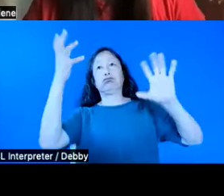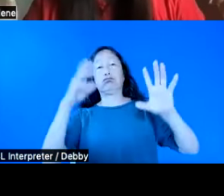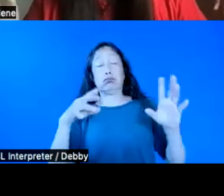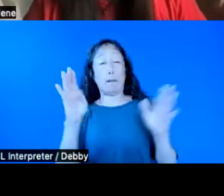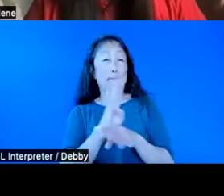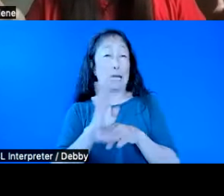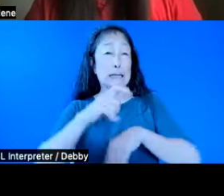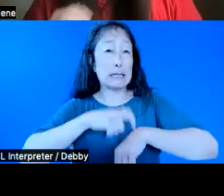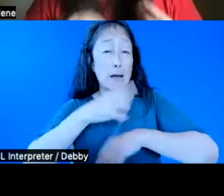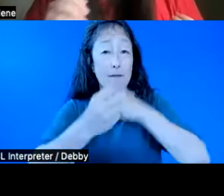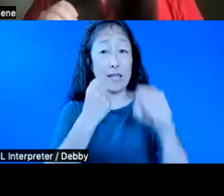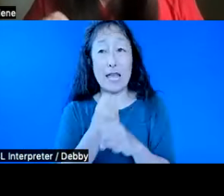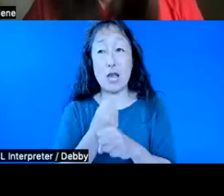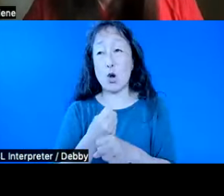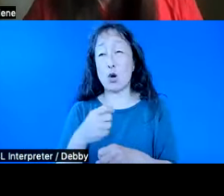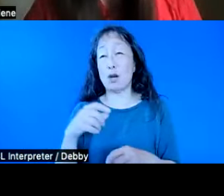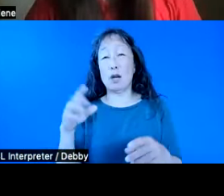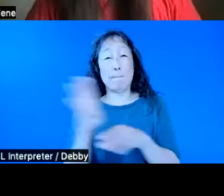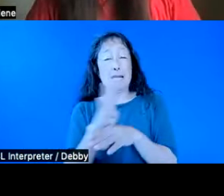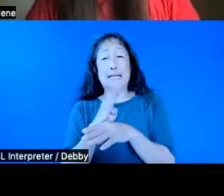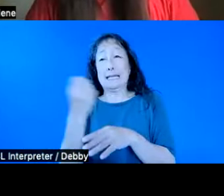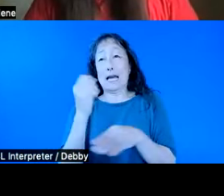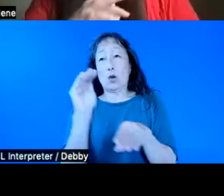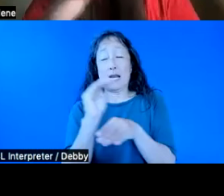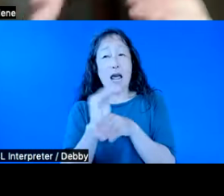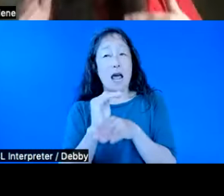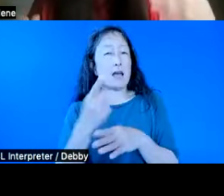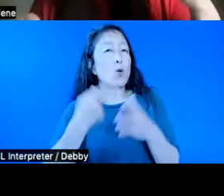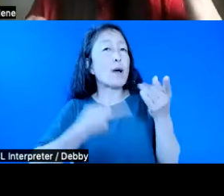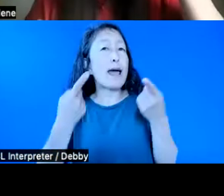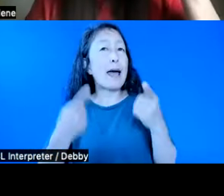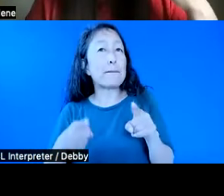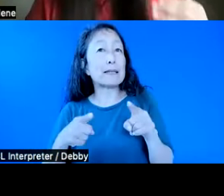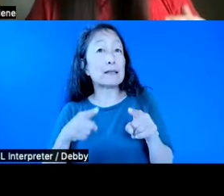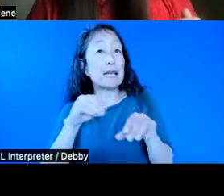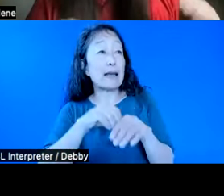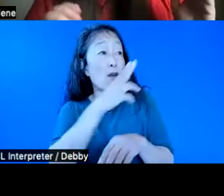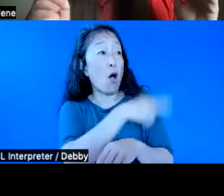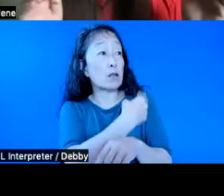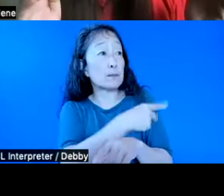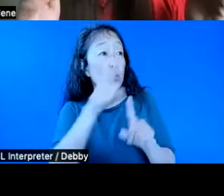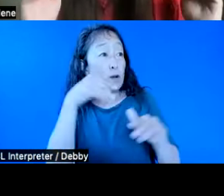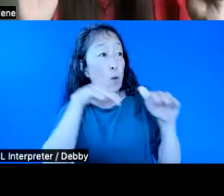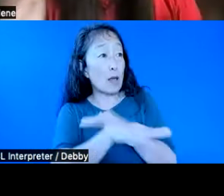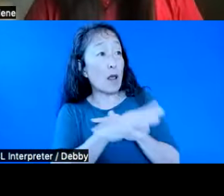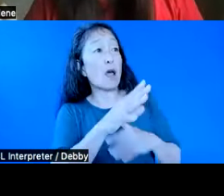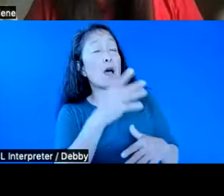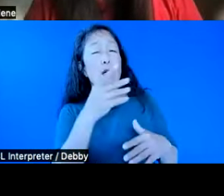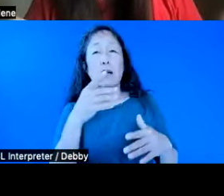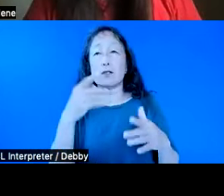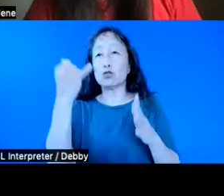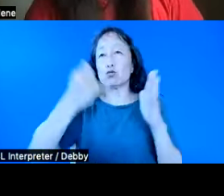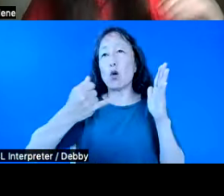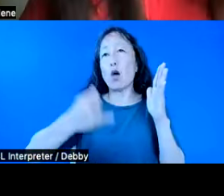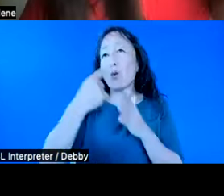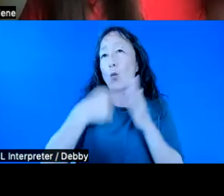busiest time of the year, like what happens then? And walking through that. And there's going to be areas where you all know a lot about